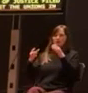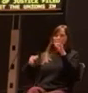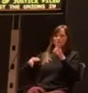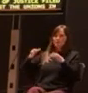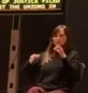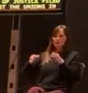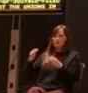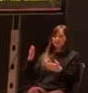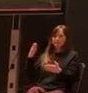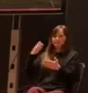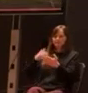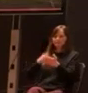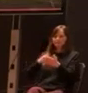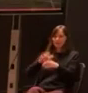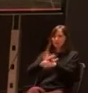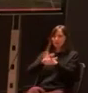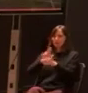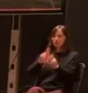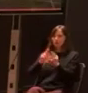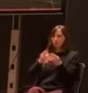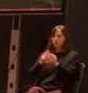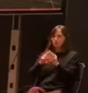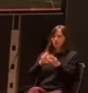1969. So,